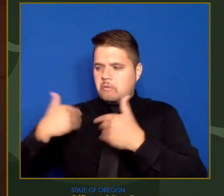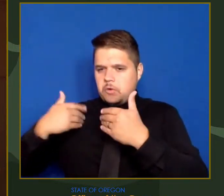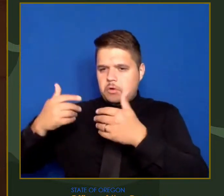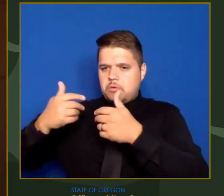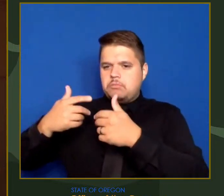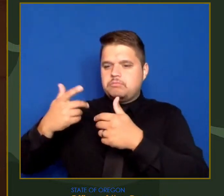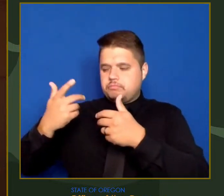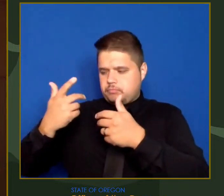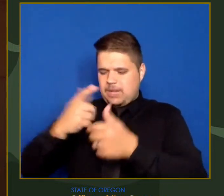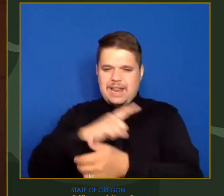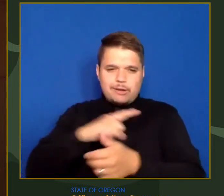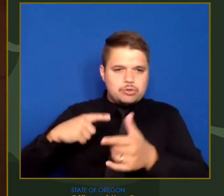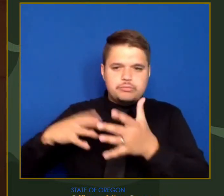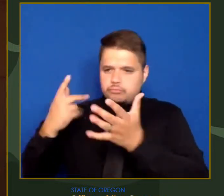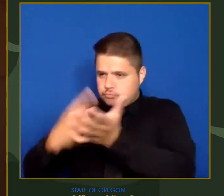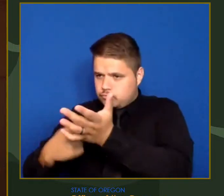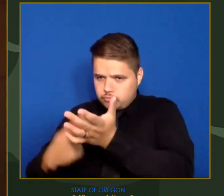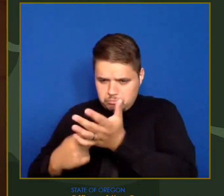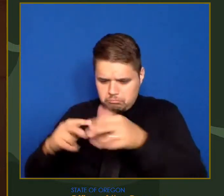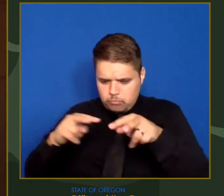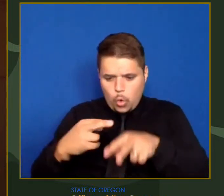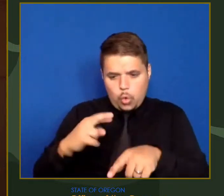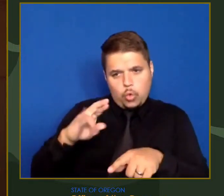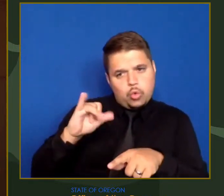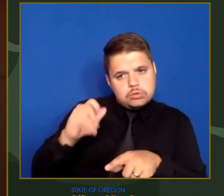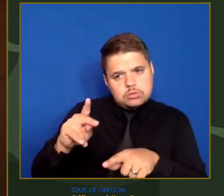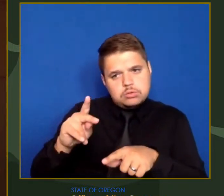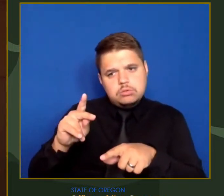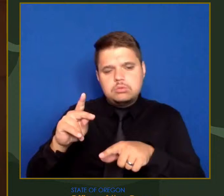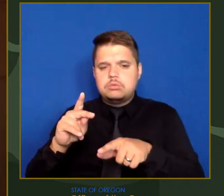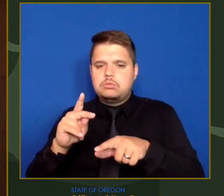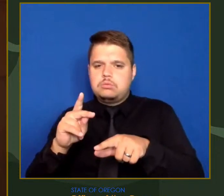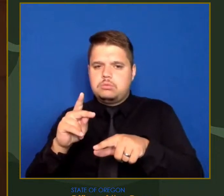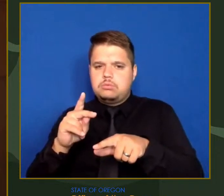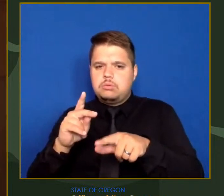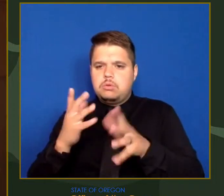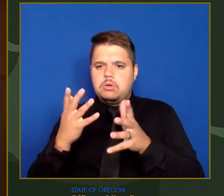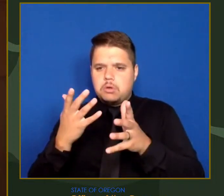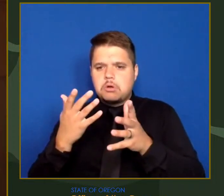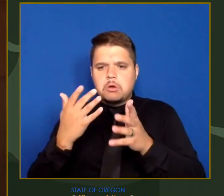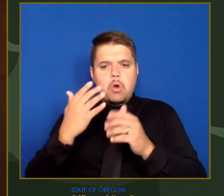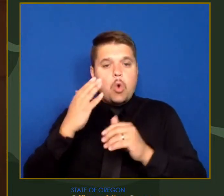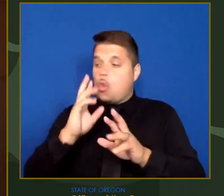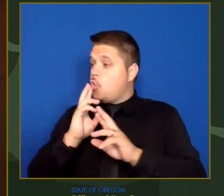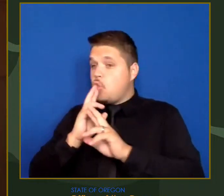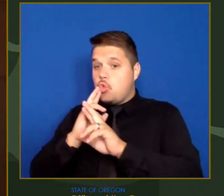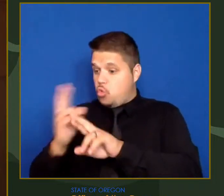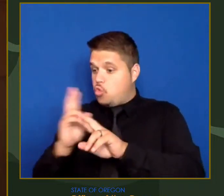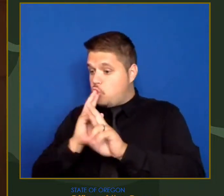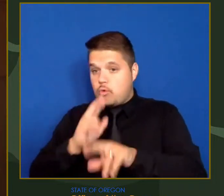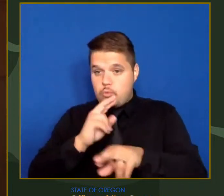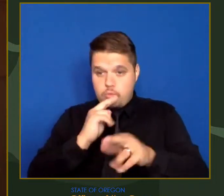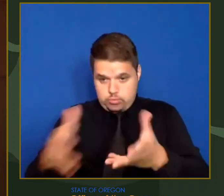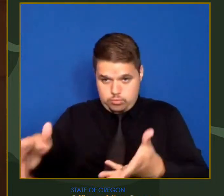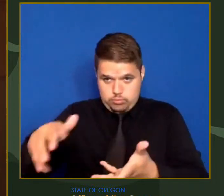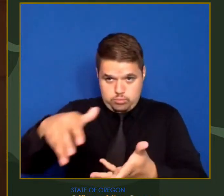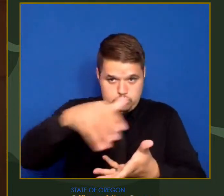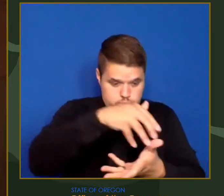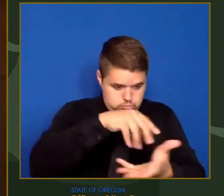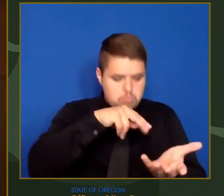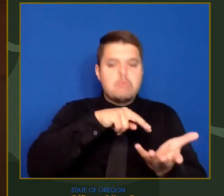say is this: as we move from a response into recovery, we may need tools